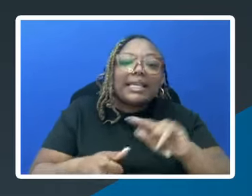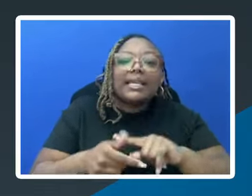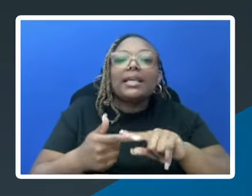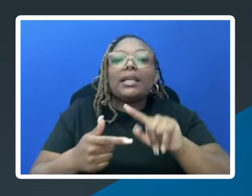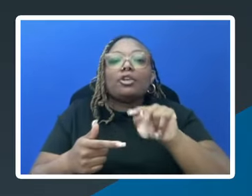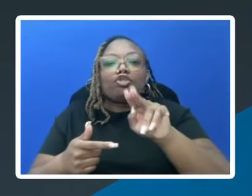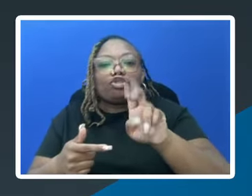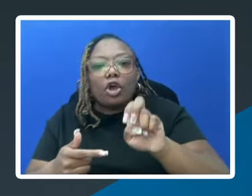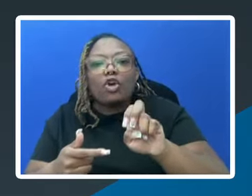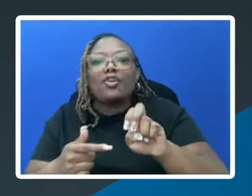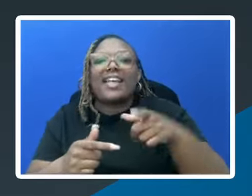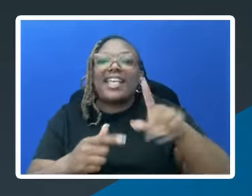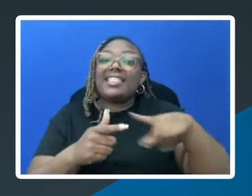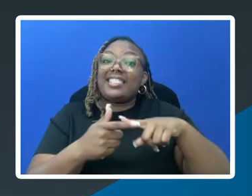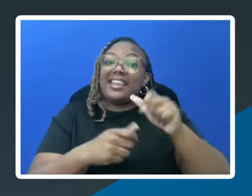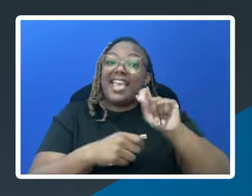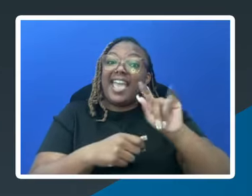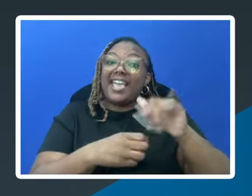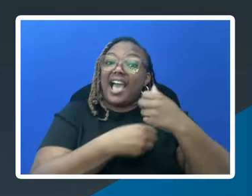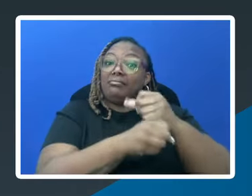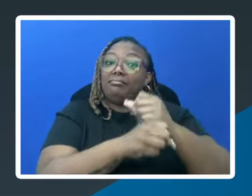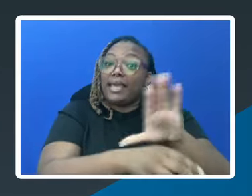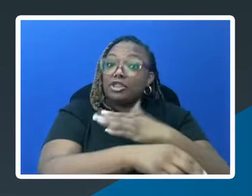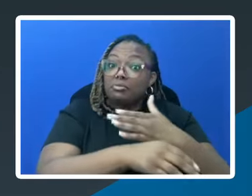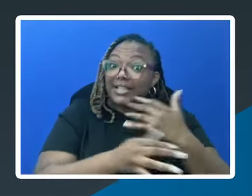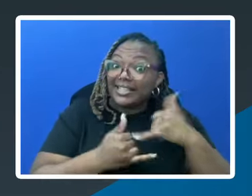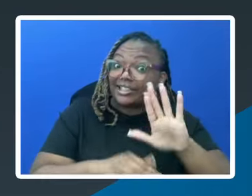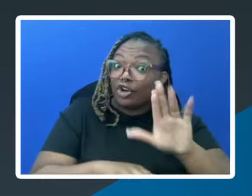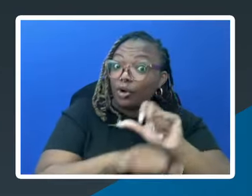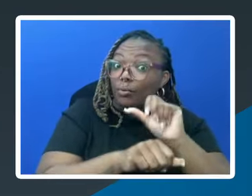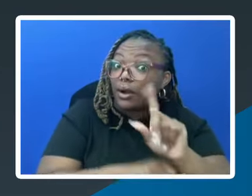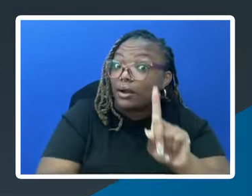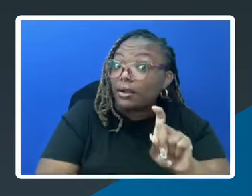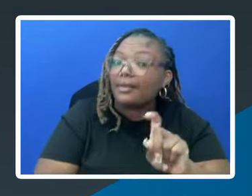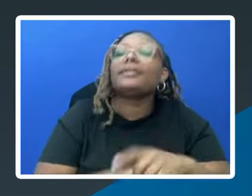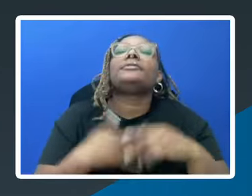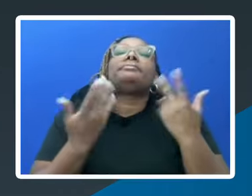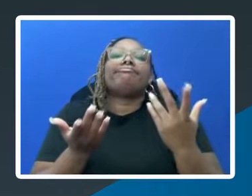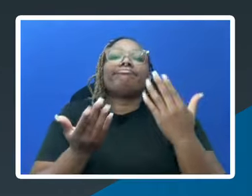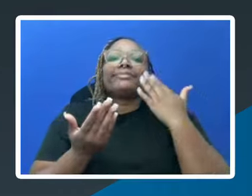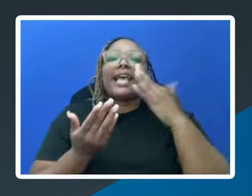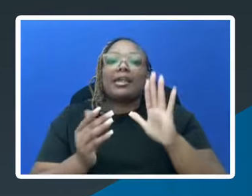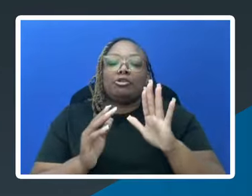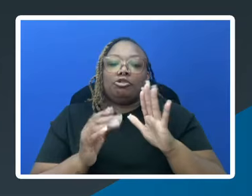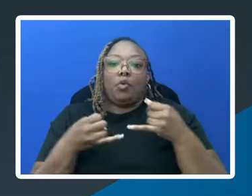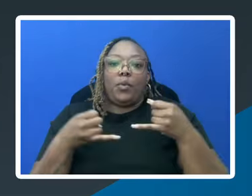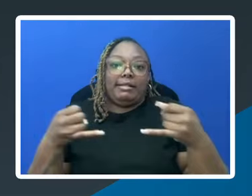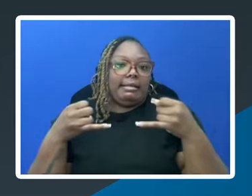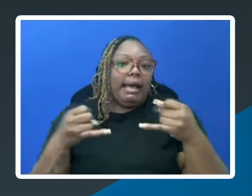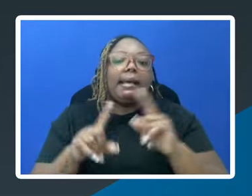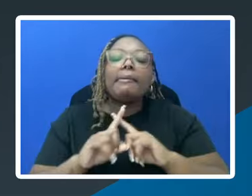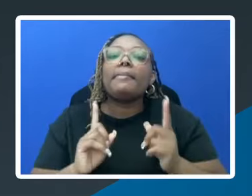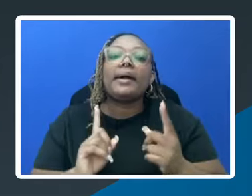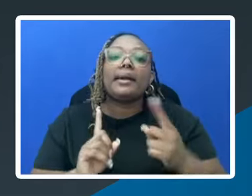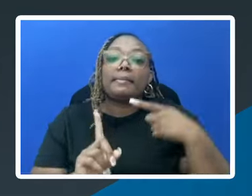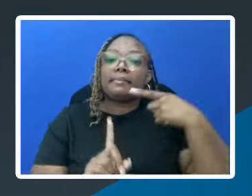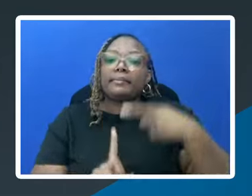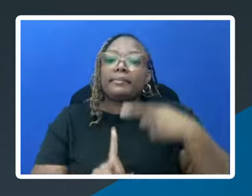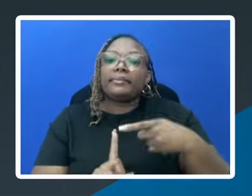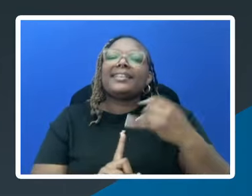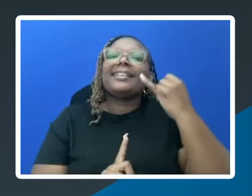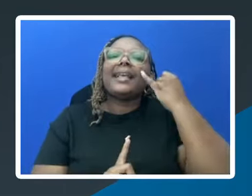generate the music? Is that her work? I don't know where the line is, but my point is this idea of